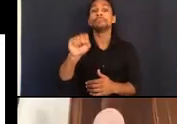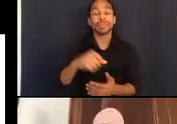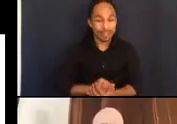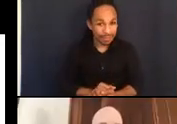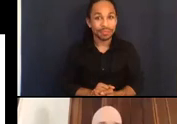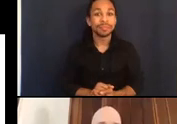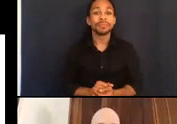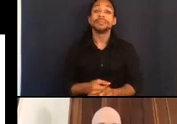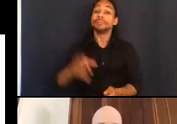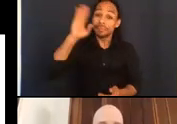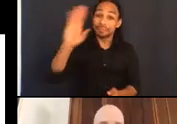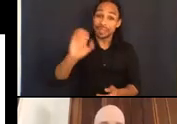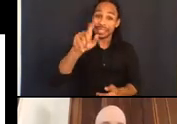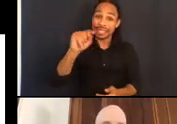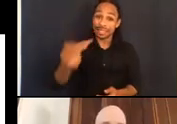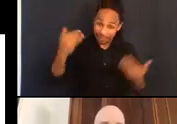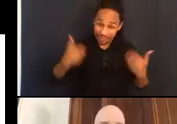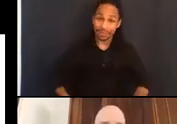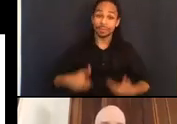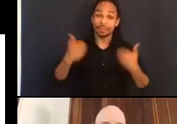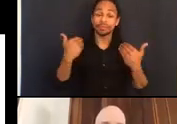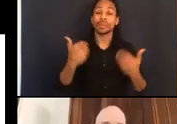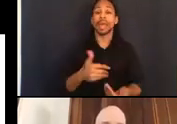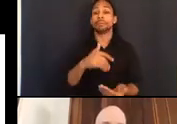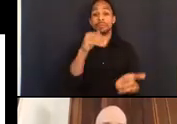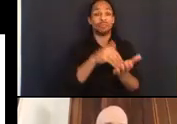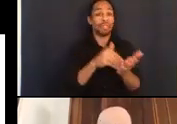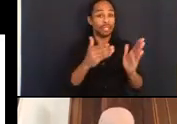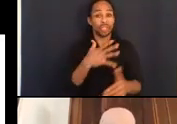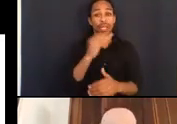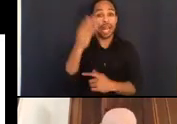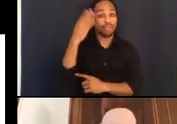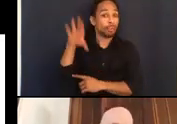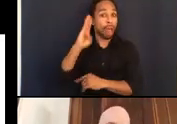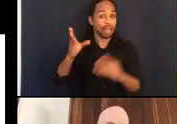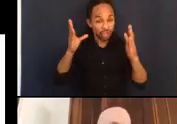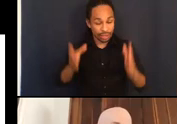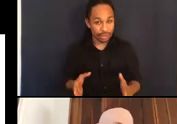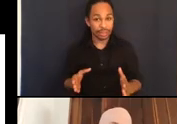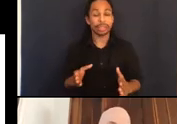I'm Seth Holmes. I'm a physician and an anthropologist on faculty at UC Berkeley and UCSF.